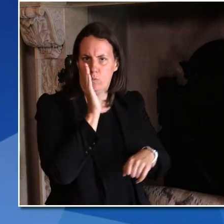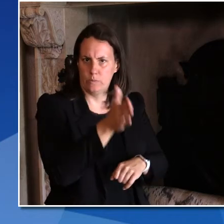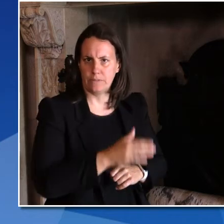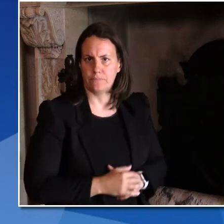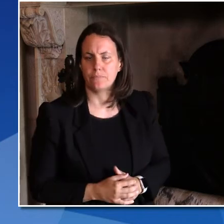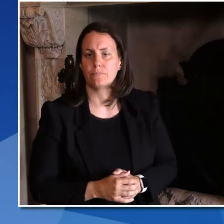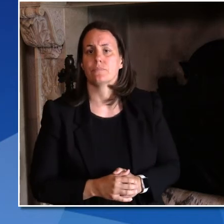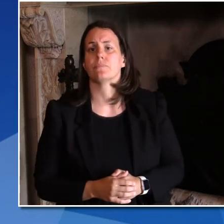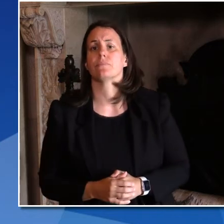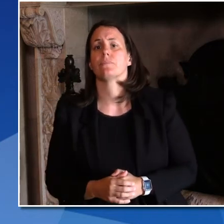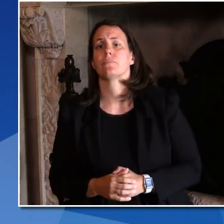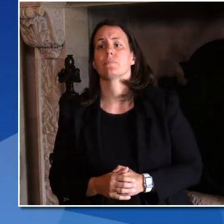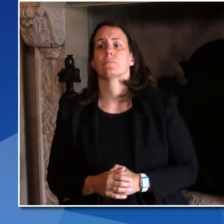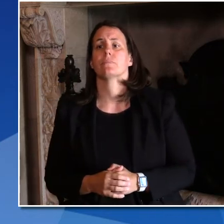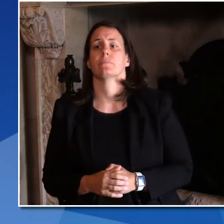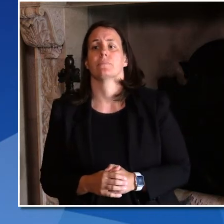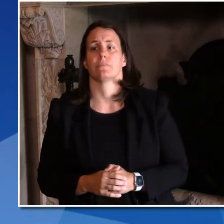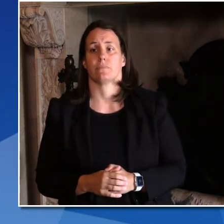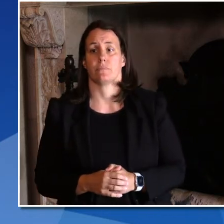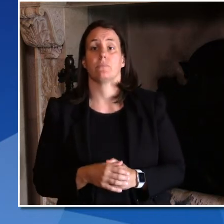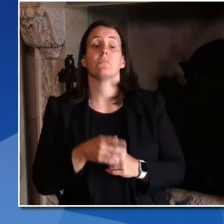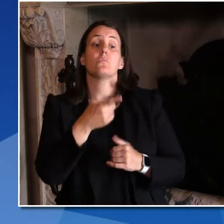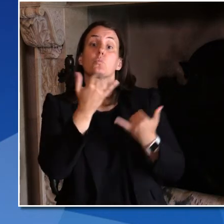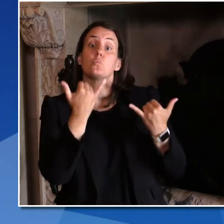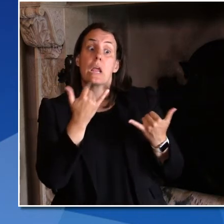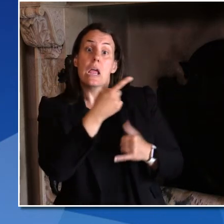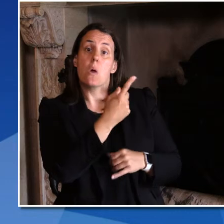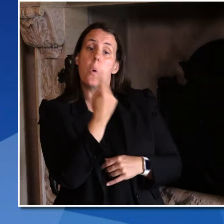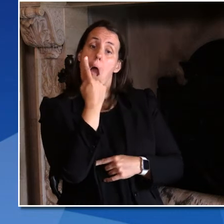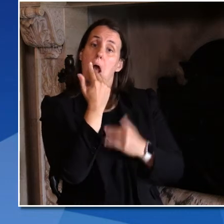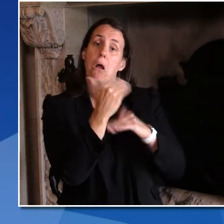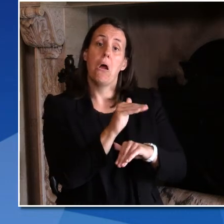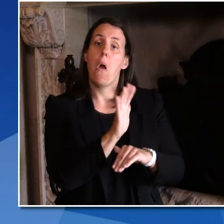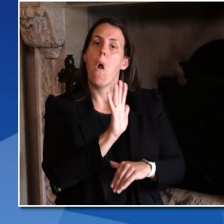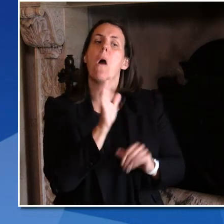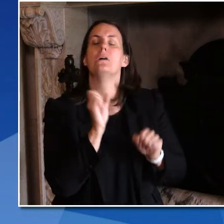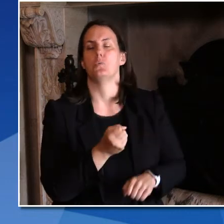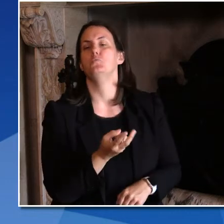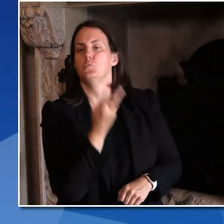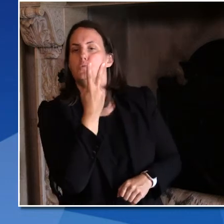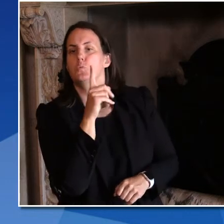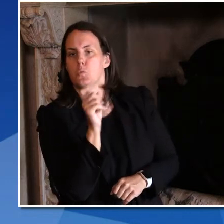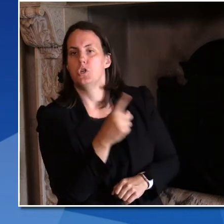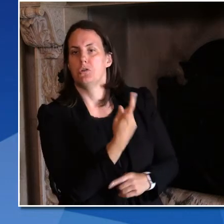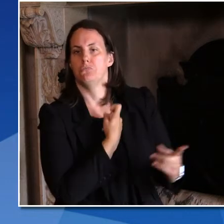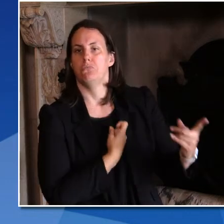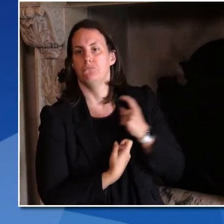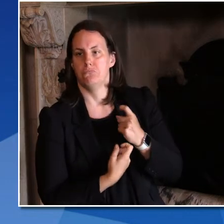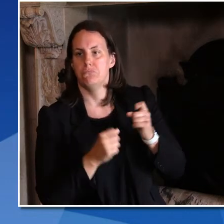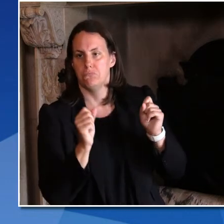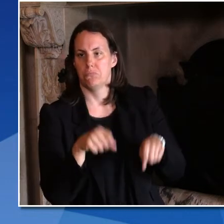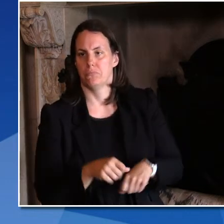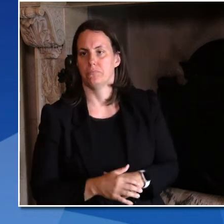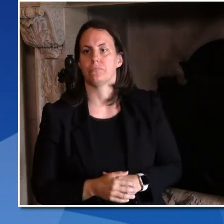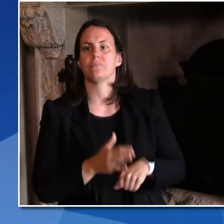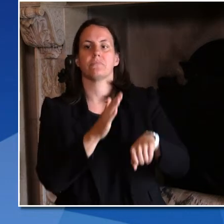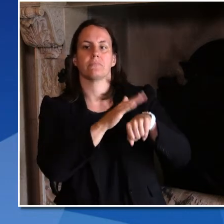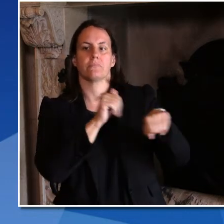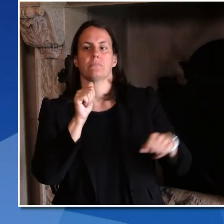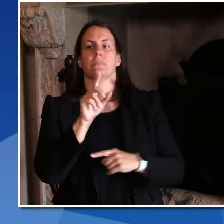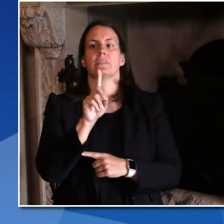or a question and a follow-up per reporter. And we'll begin this afternoon with David Wahlberg from the Wisconsin State Journal. David?